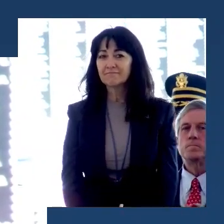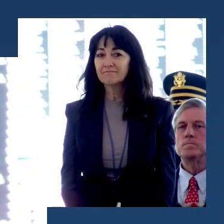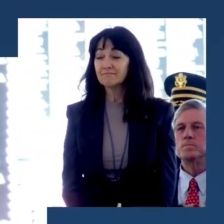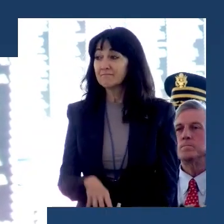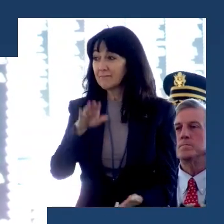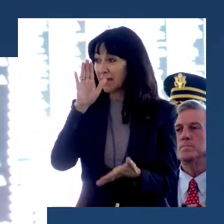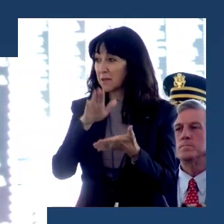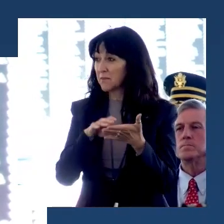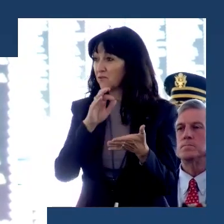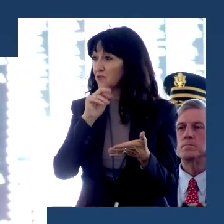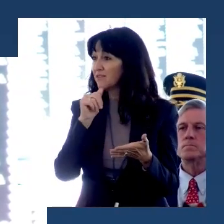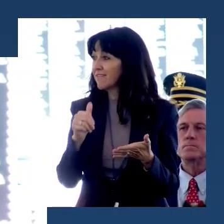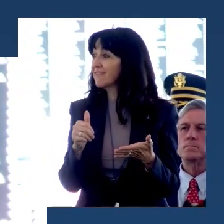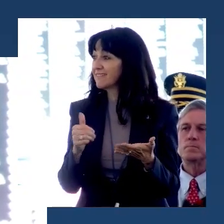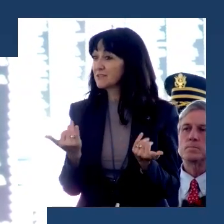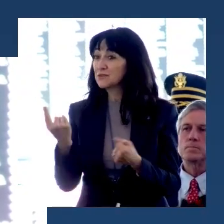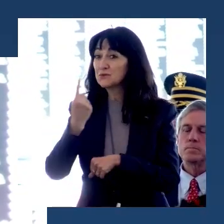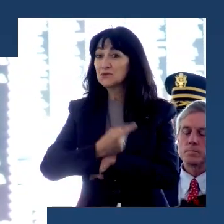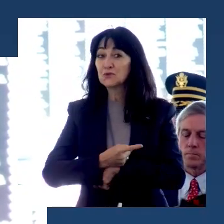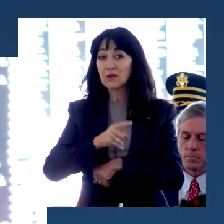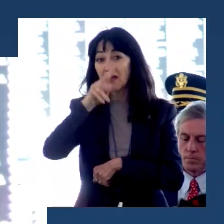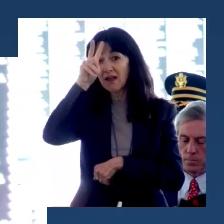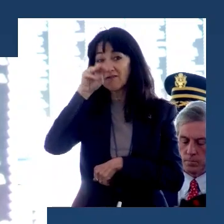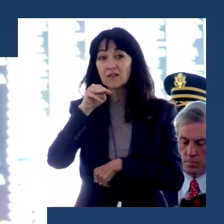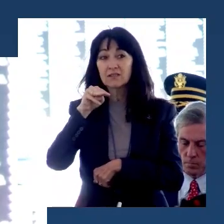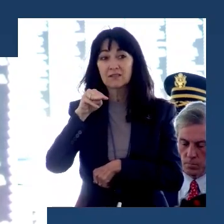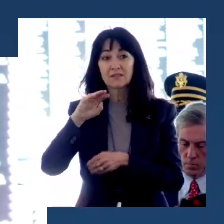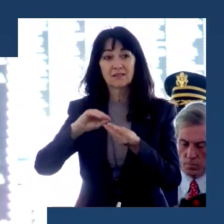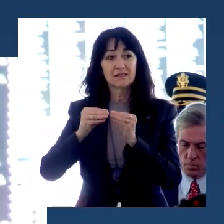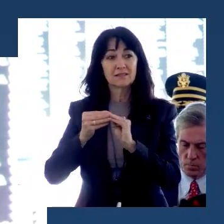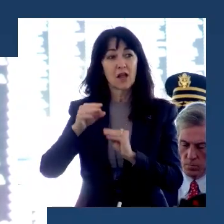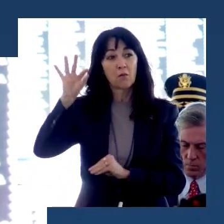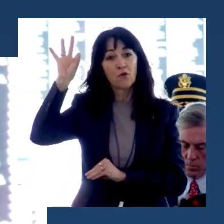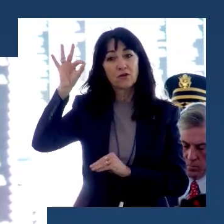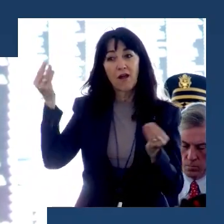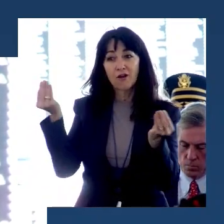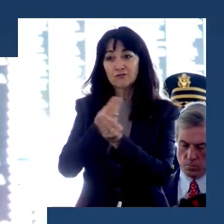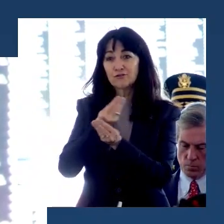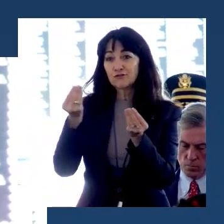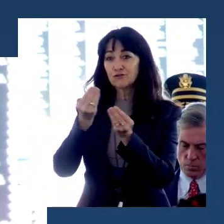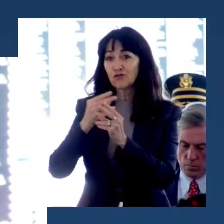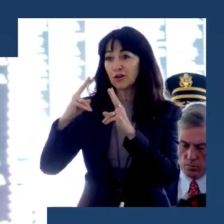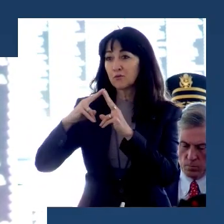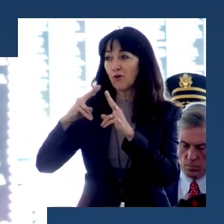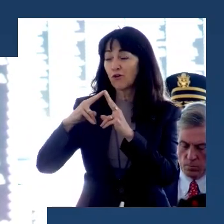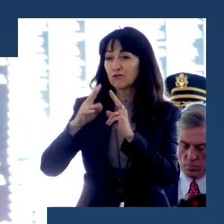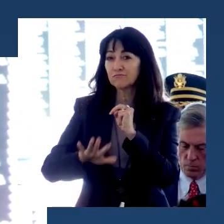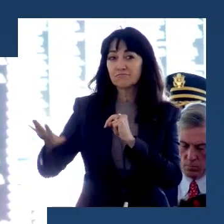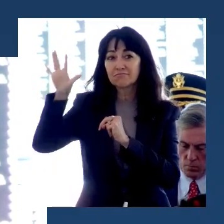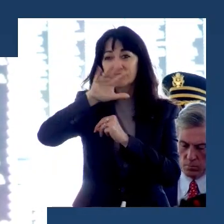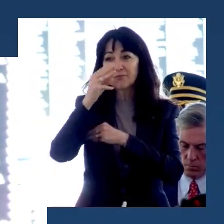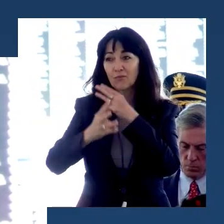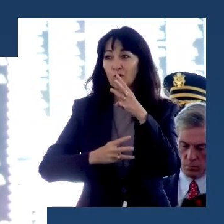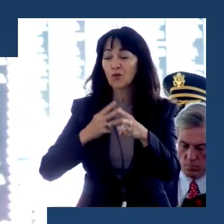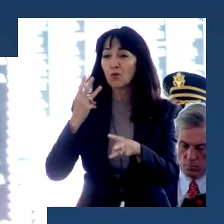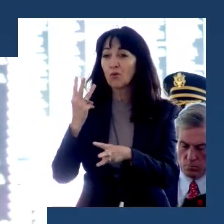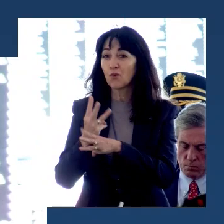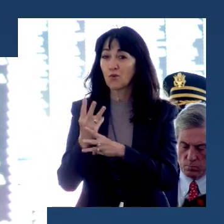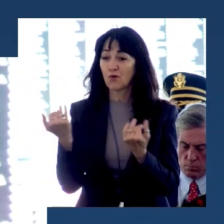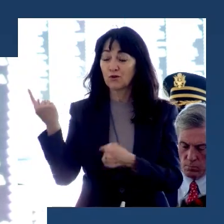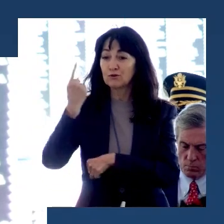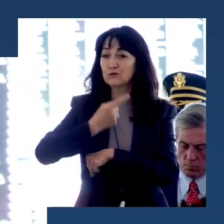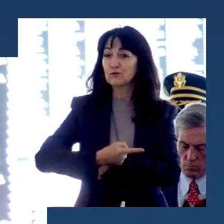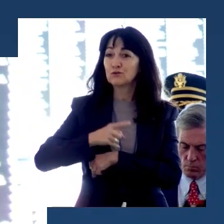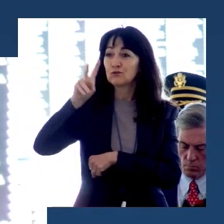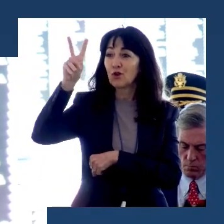Believe it or not, today Vietnam is our number 9 trading partner in the world. Believe it or not, today Vietnam is a bulwark